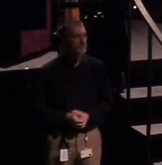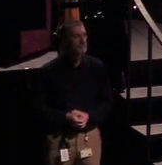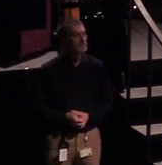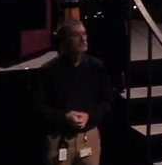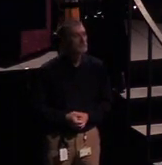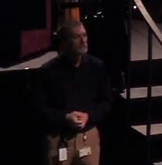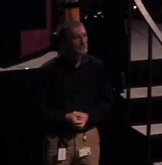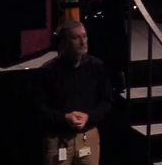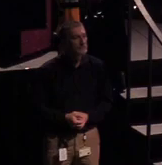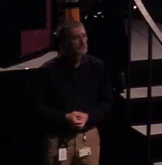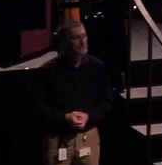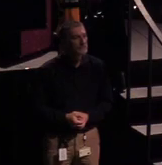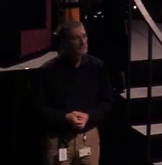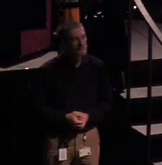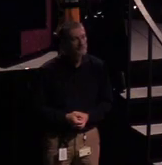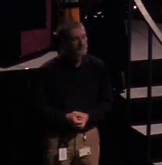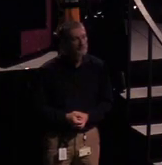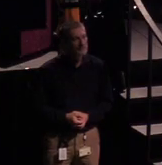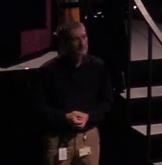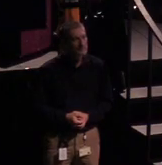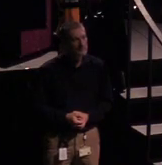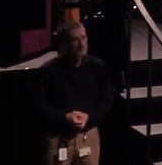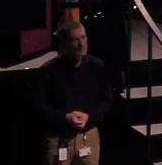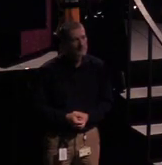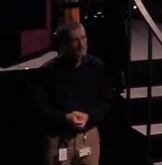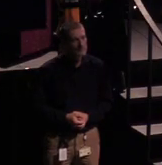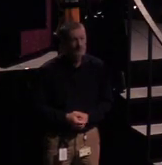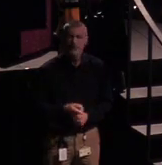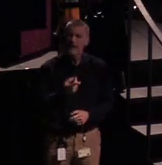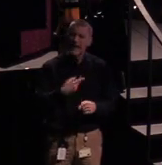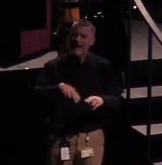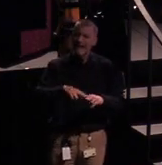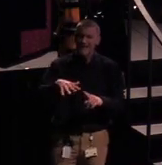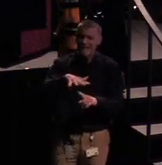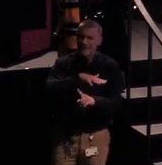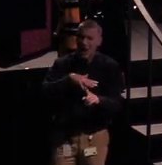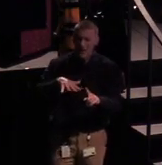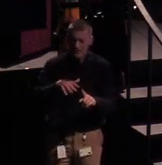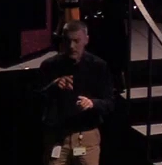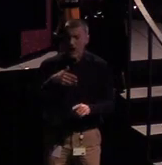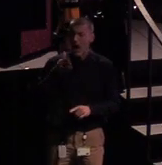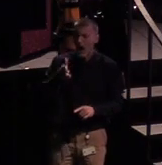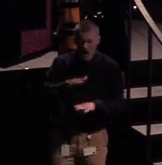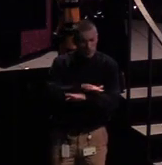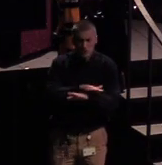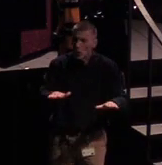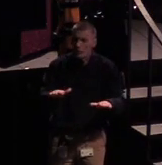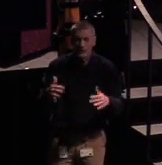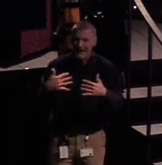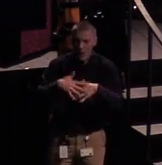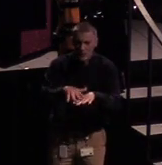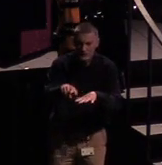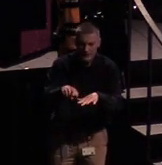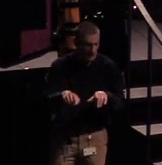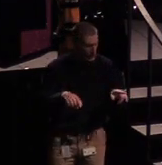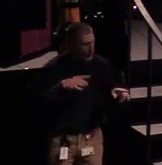my question was really about when you have an environment that isn't inclusive and you want to make inclusive and whether